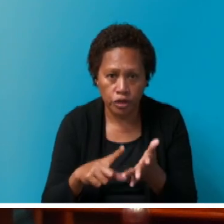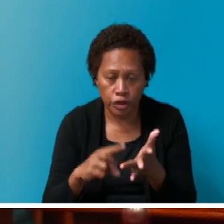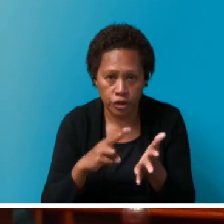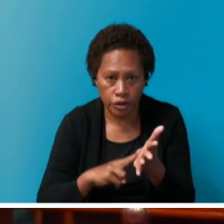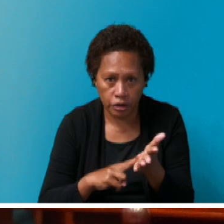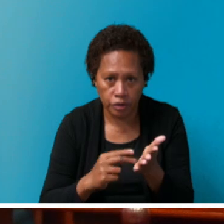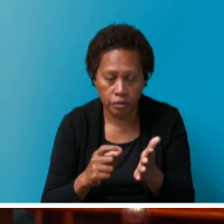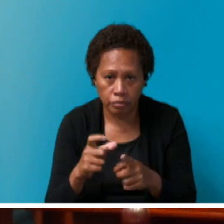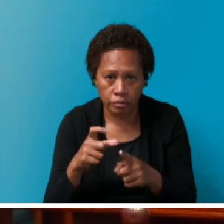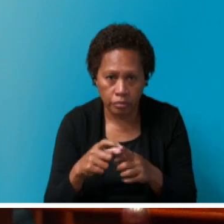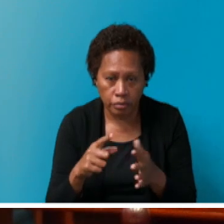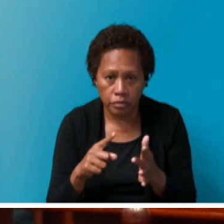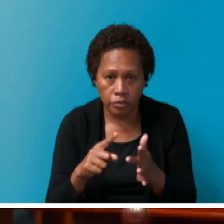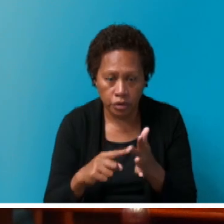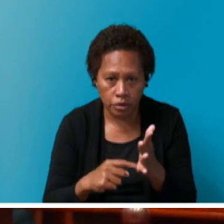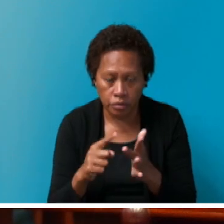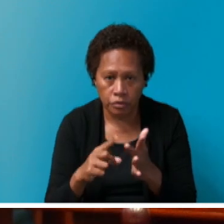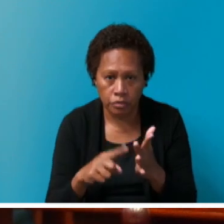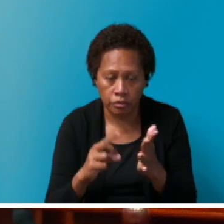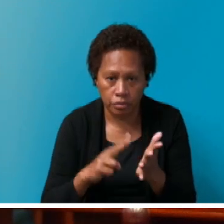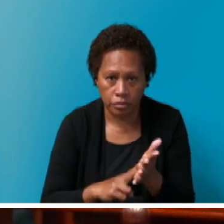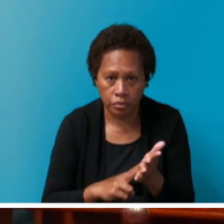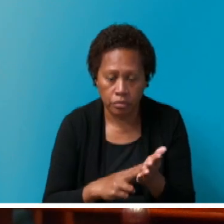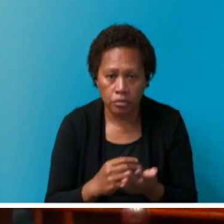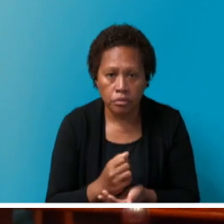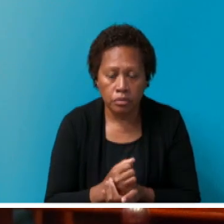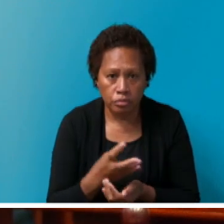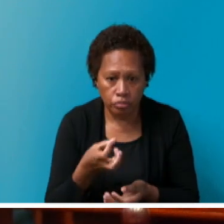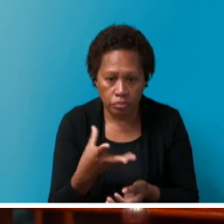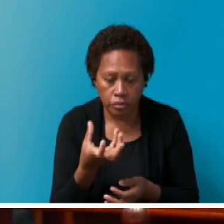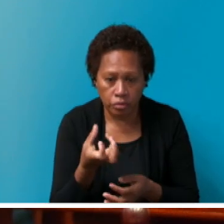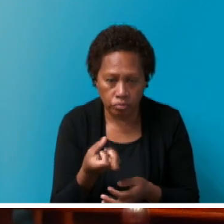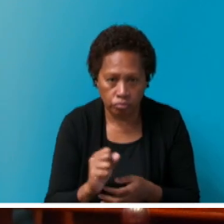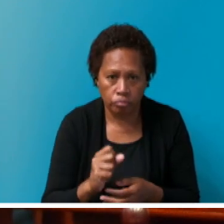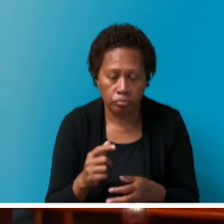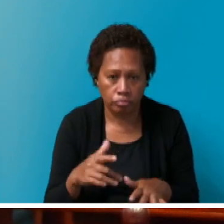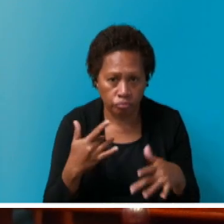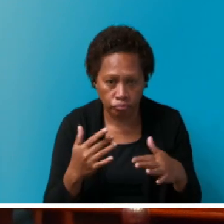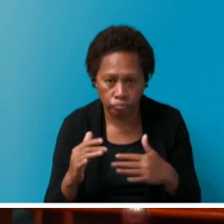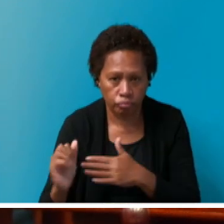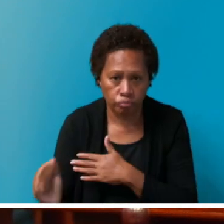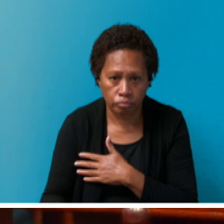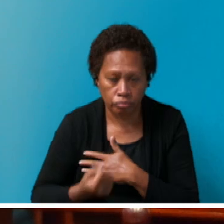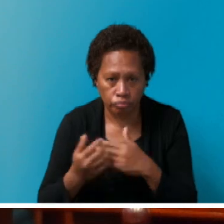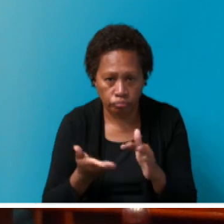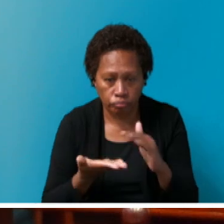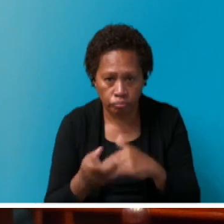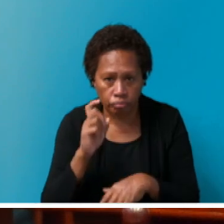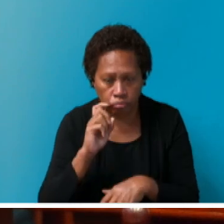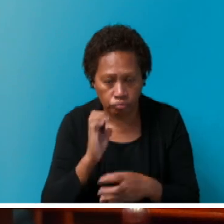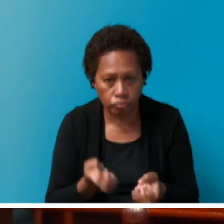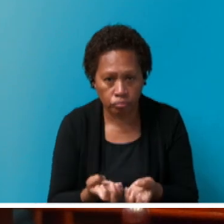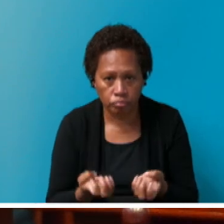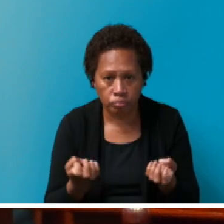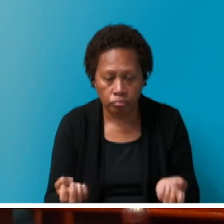centers, firefighting equipment service centers, life-saving equipment, and underwater equipment.